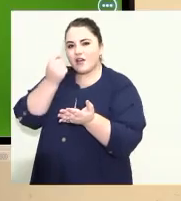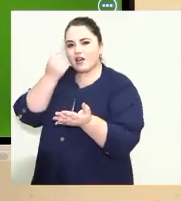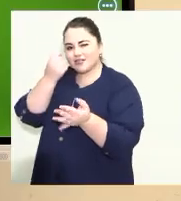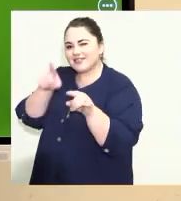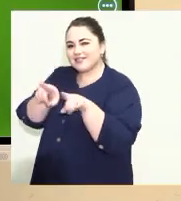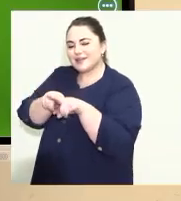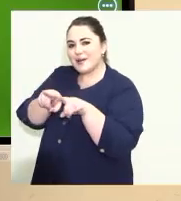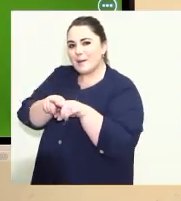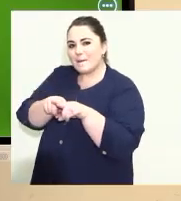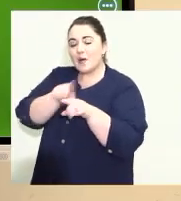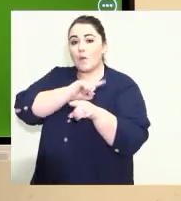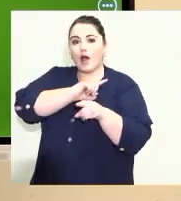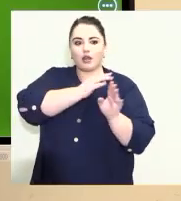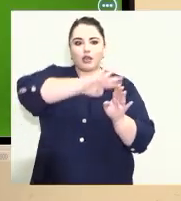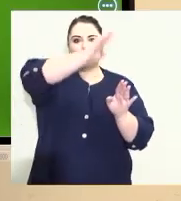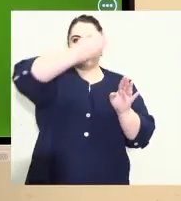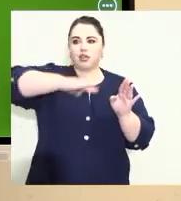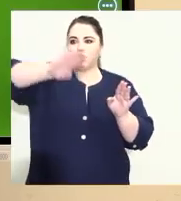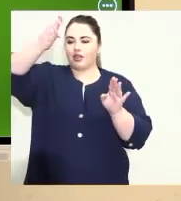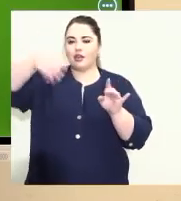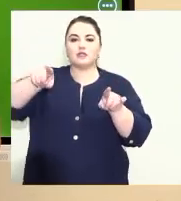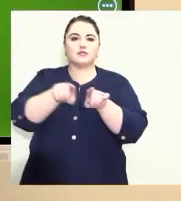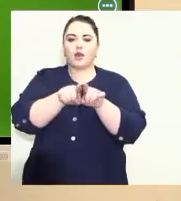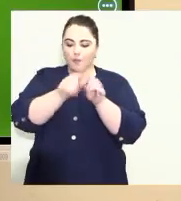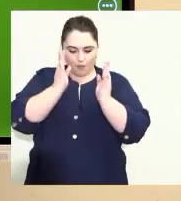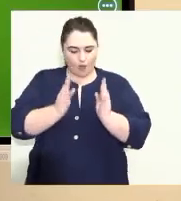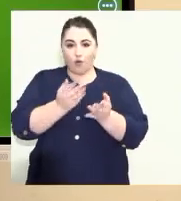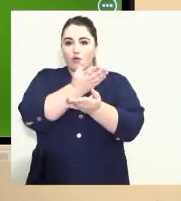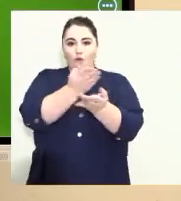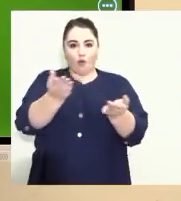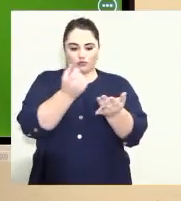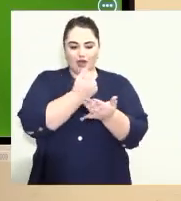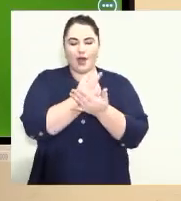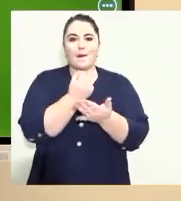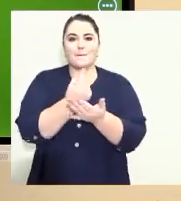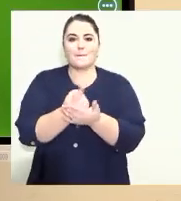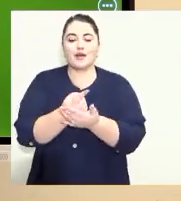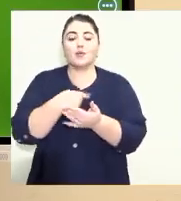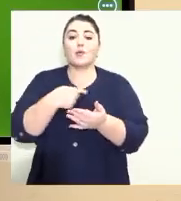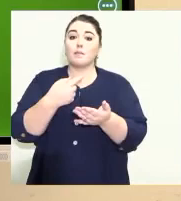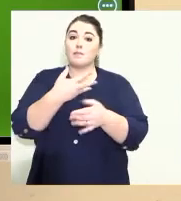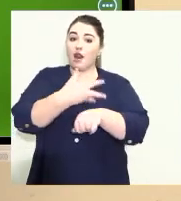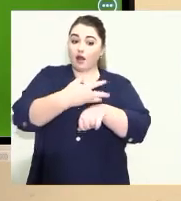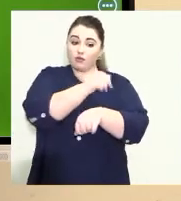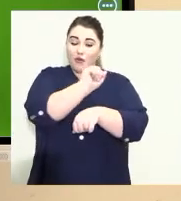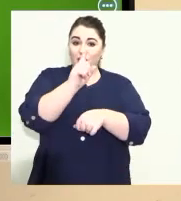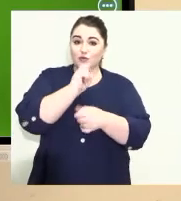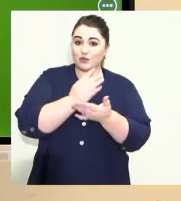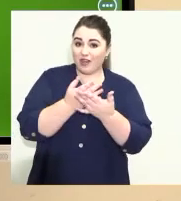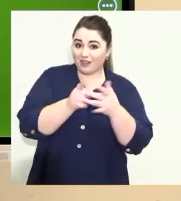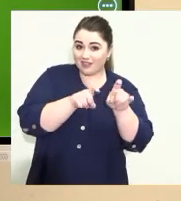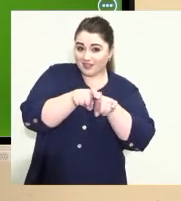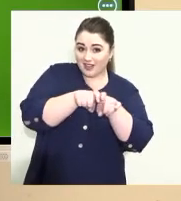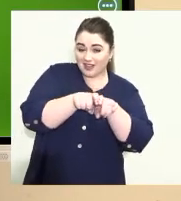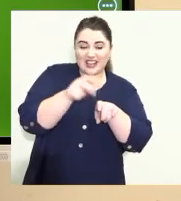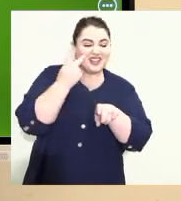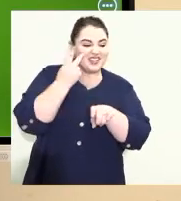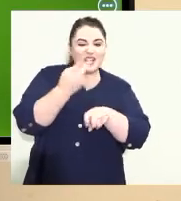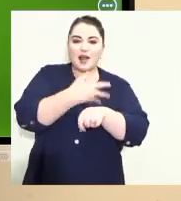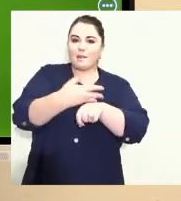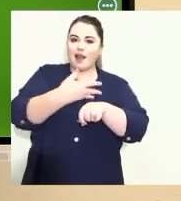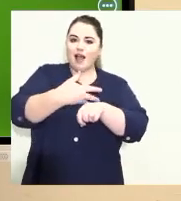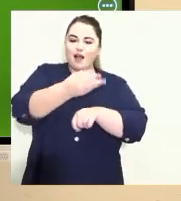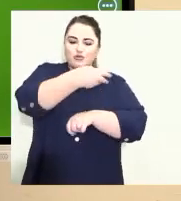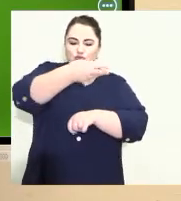along with me this roller coaster ride that's happening in your body. We can draw some of your blood and test the